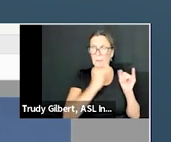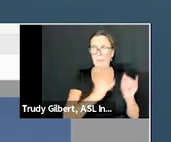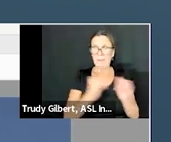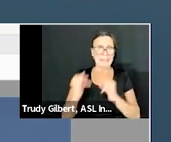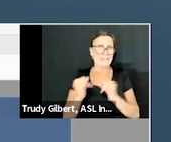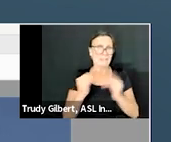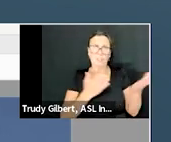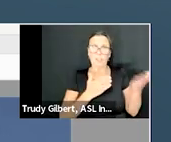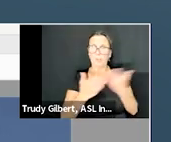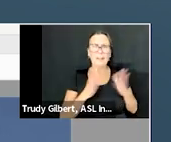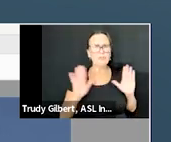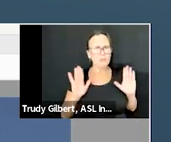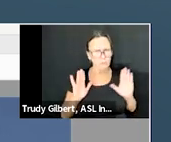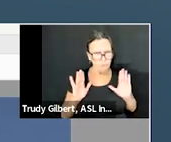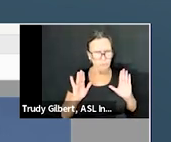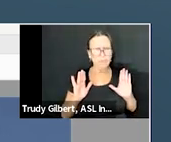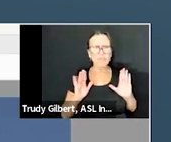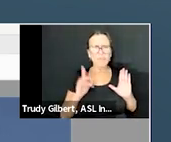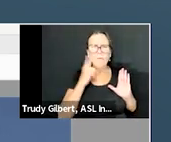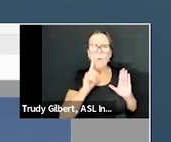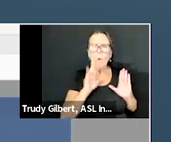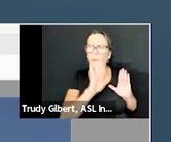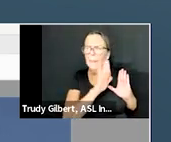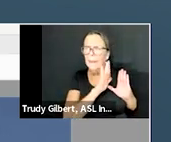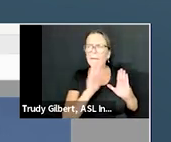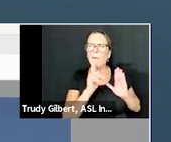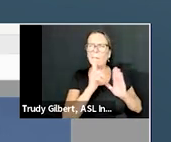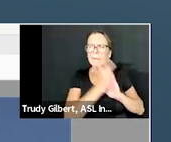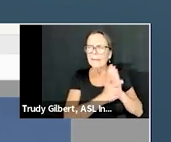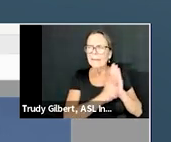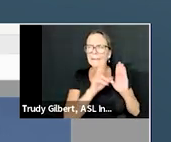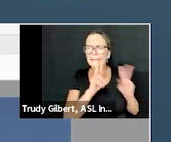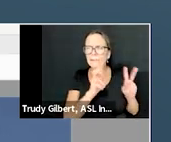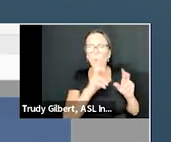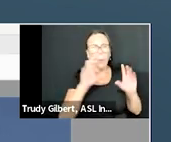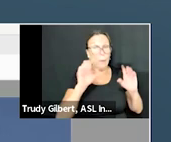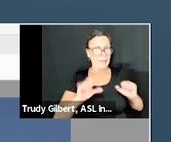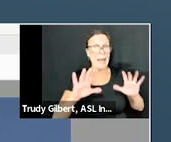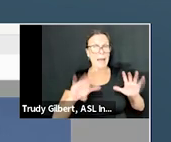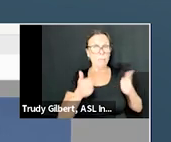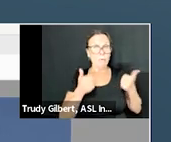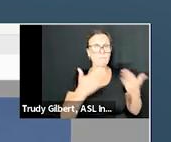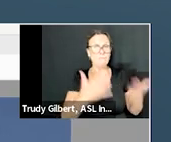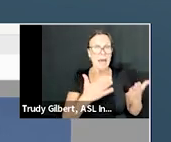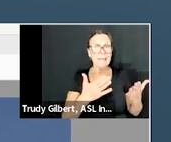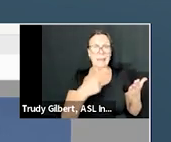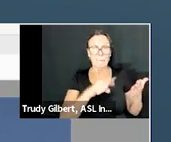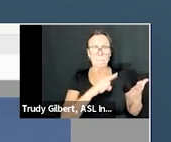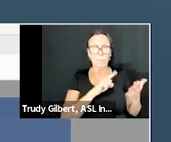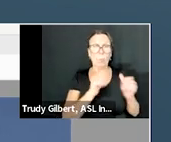services for their legal issue, we will provide them with information